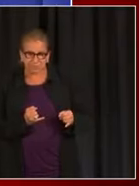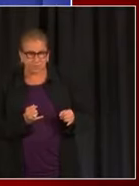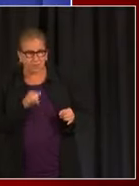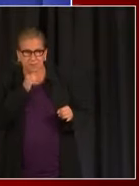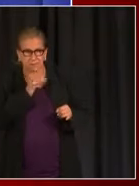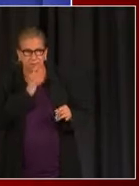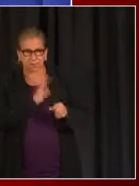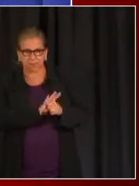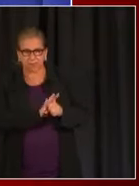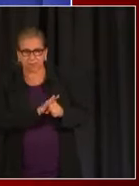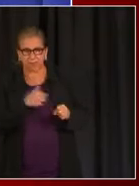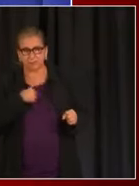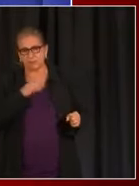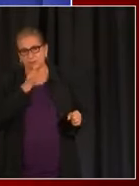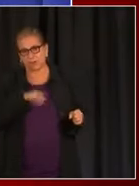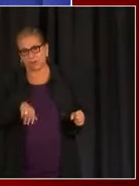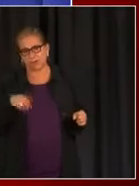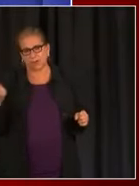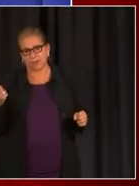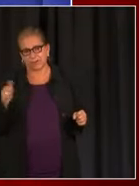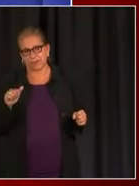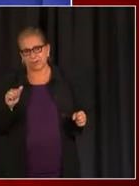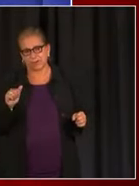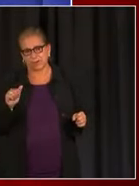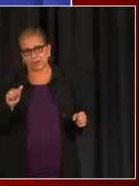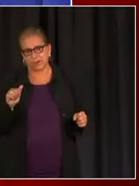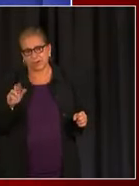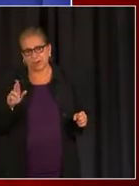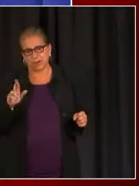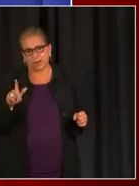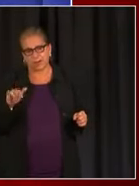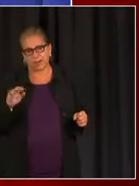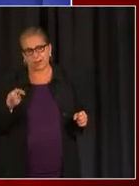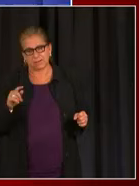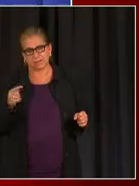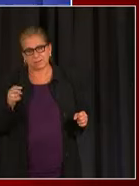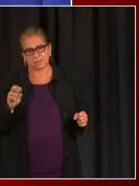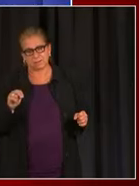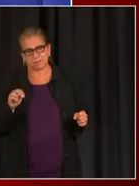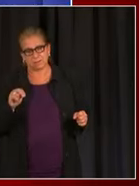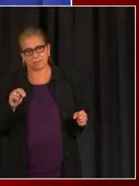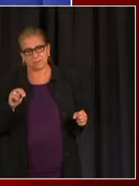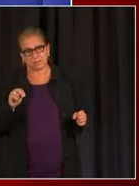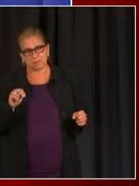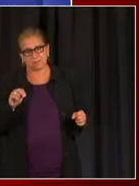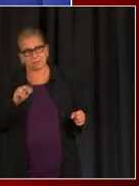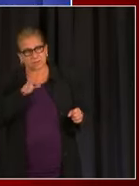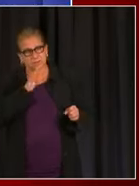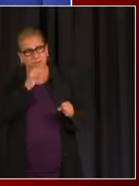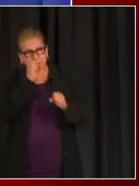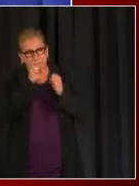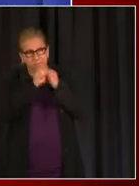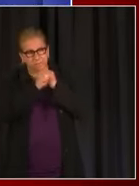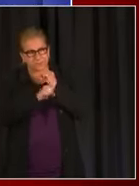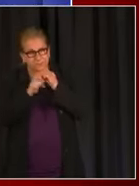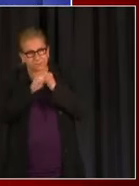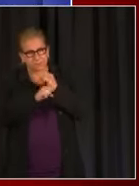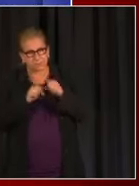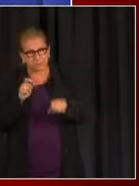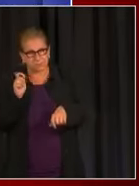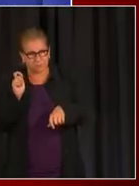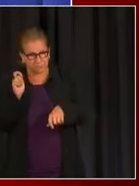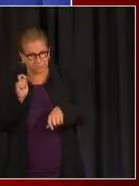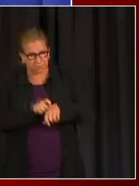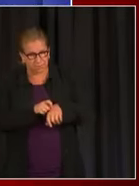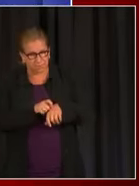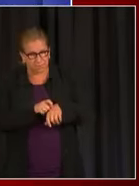In Arlington, they are reporting bug bites that seem to be linked to the cicada eggs. It might be oat